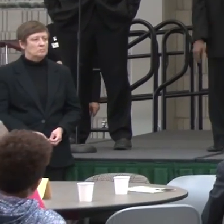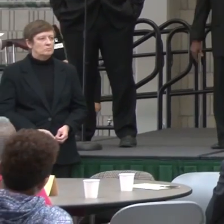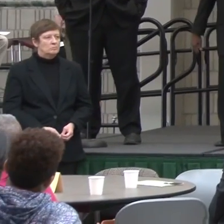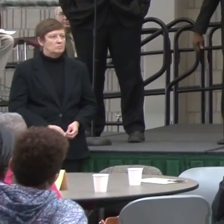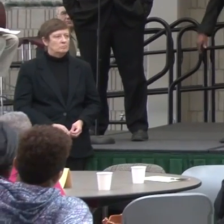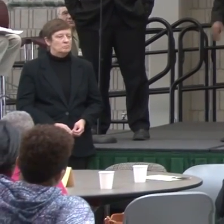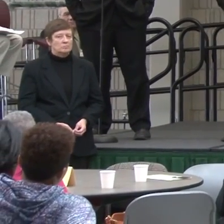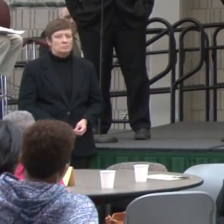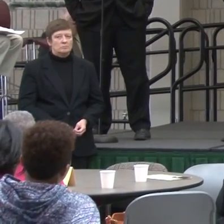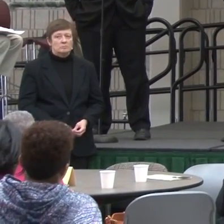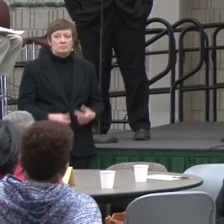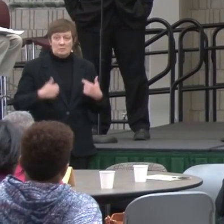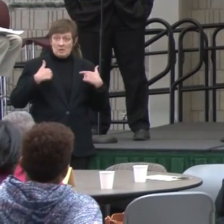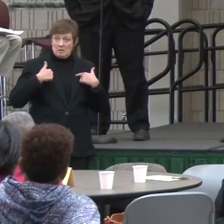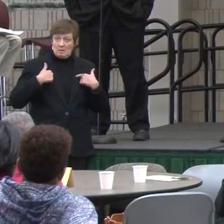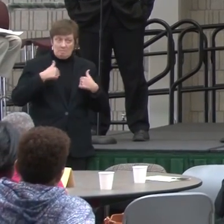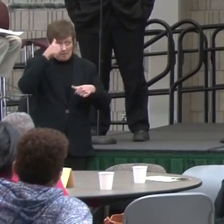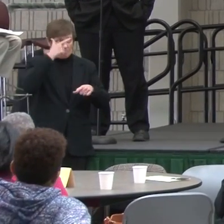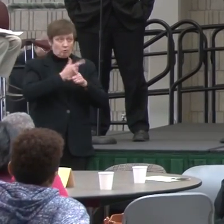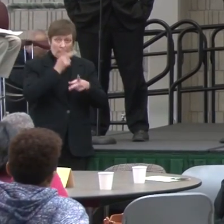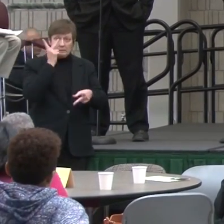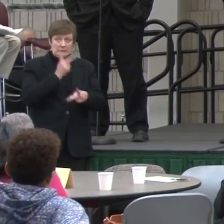Am I my brother's keeper?